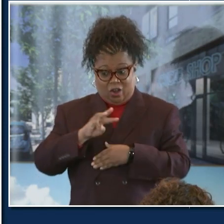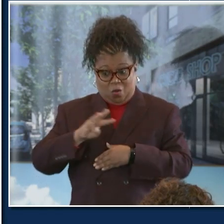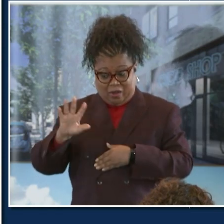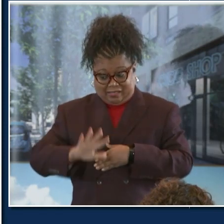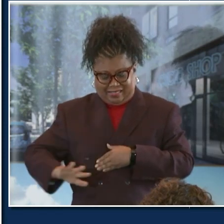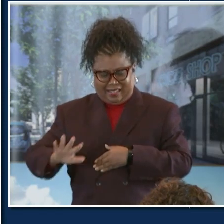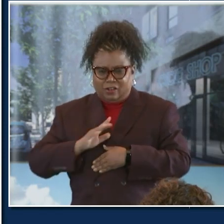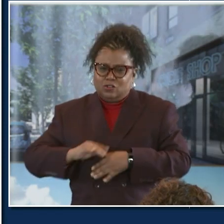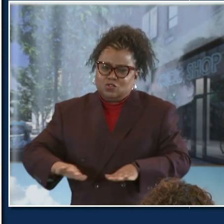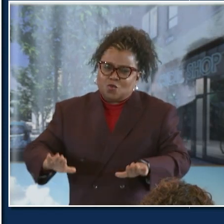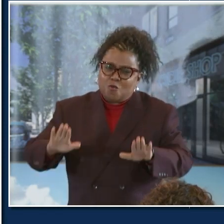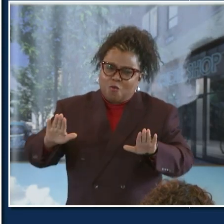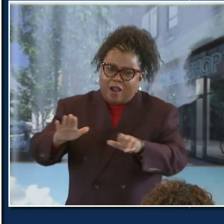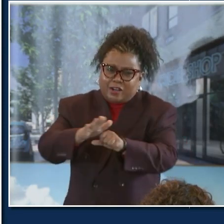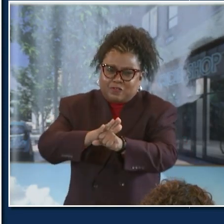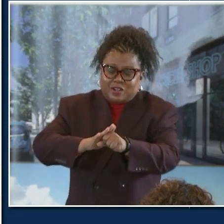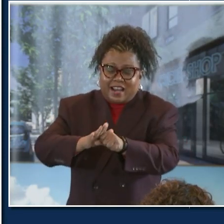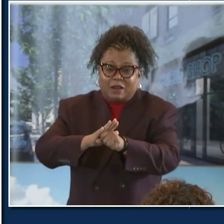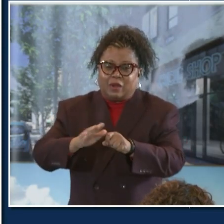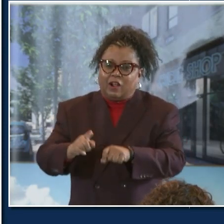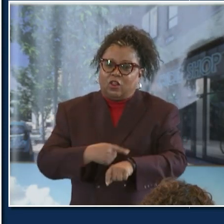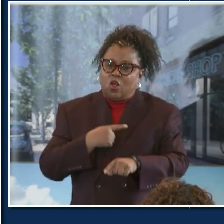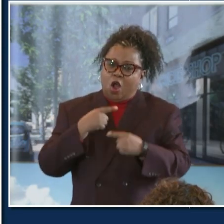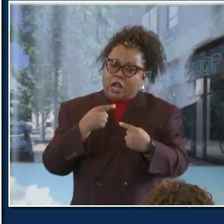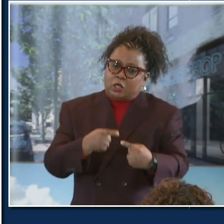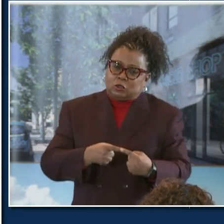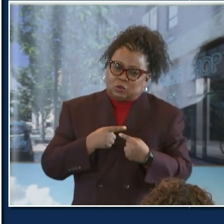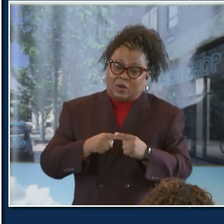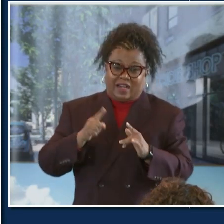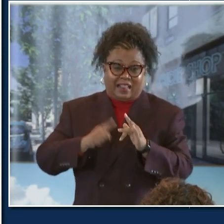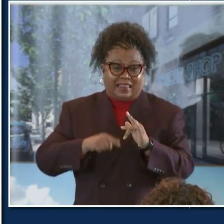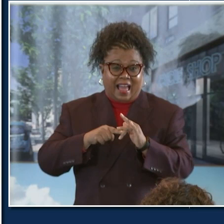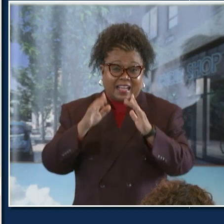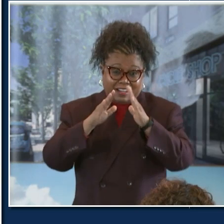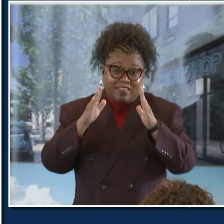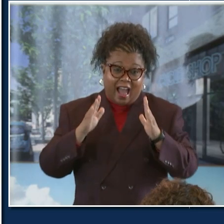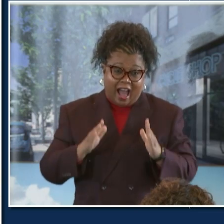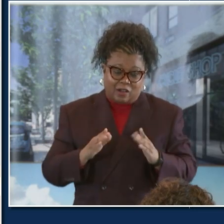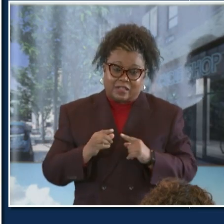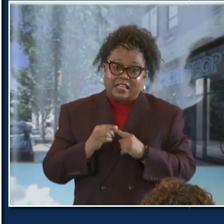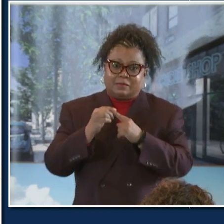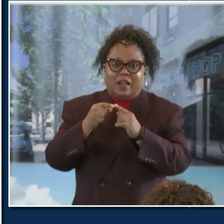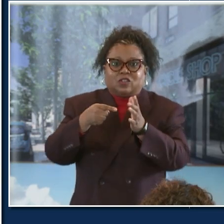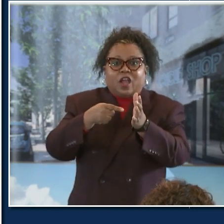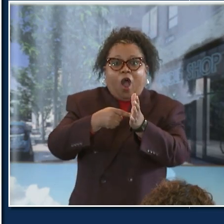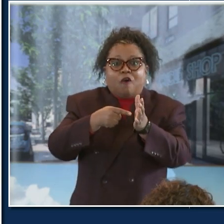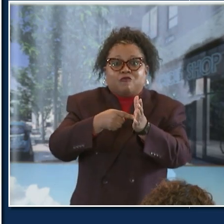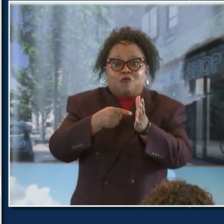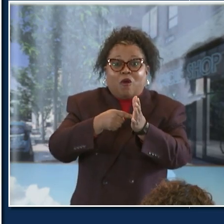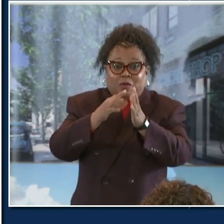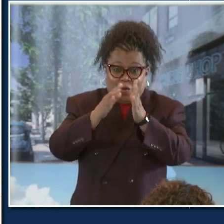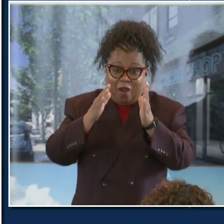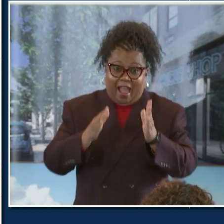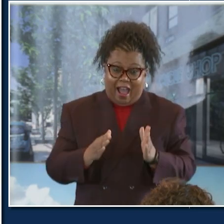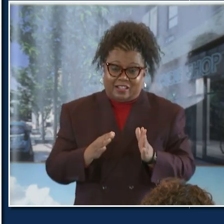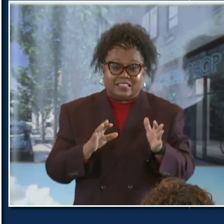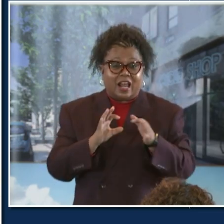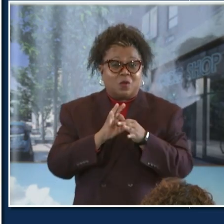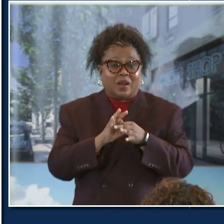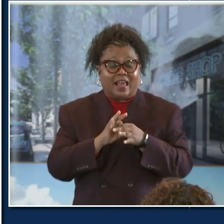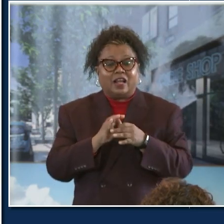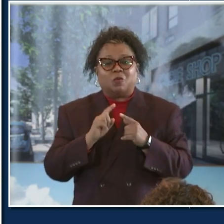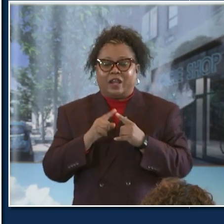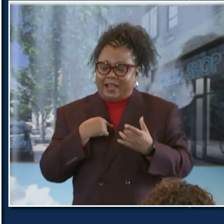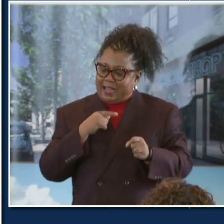is a wonderful neighborhood, but it has long struggled with a lack of housing, especially affordable housing. At Related Midwest,